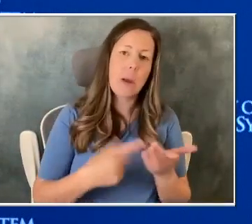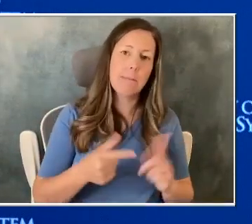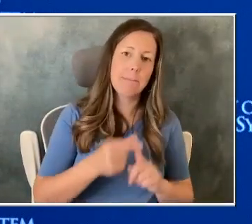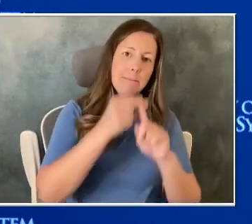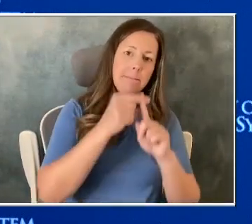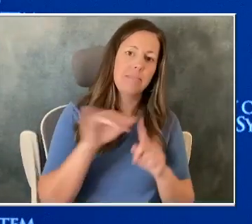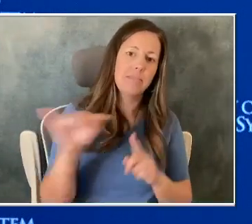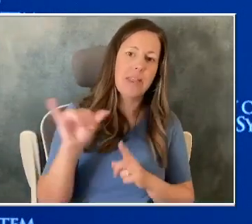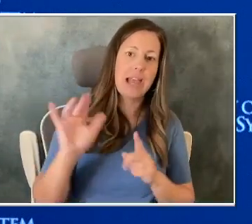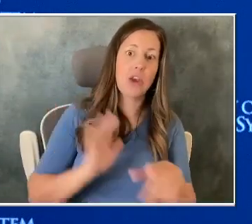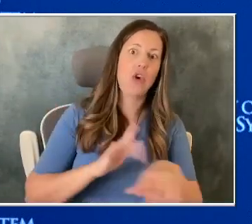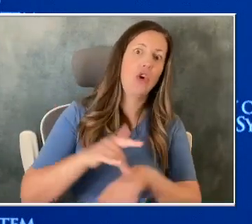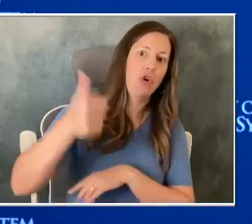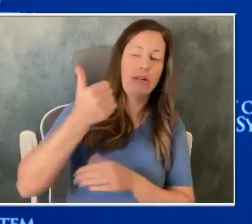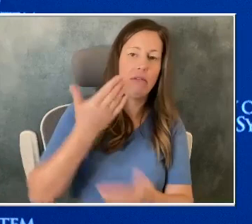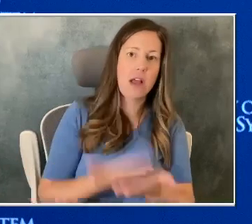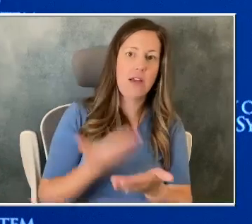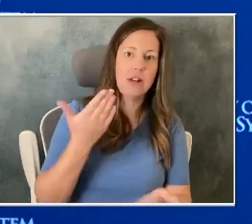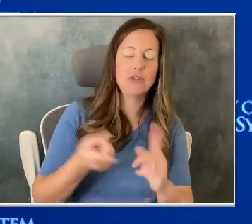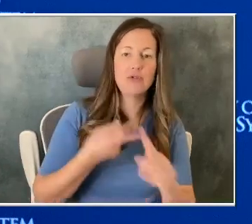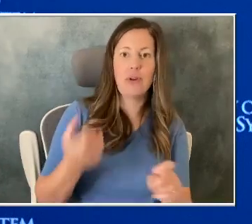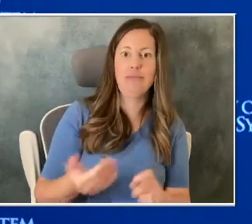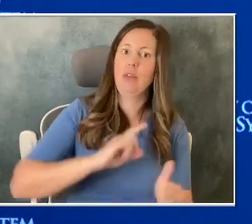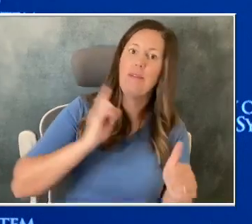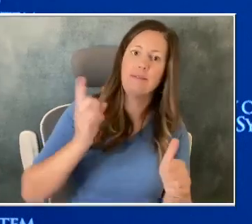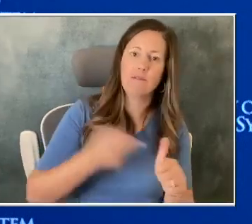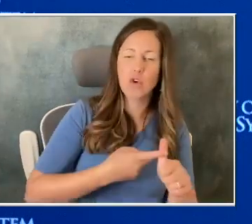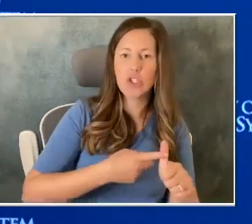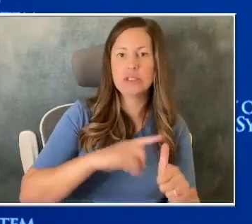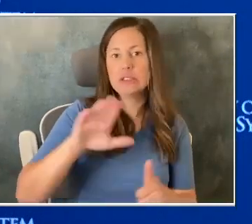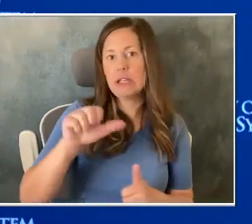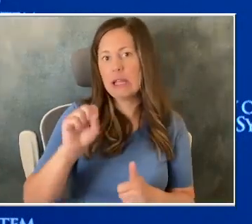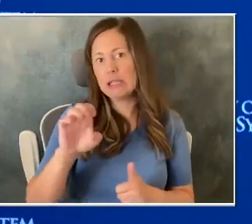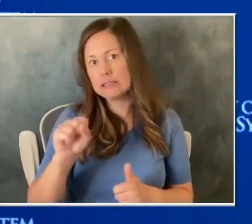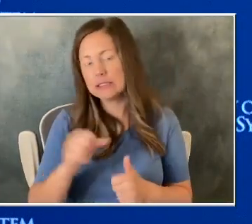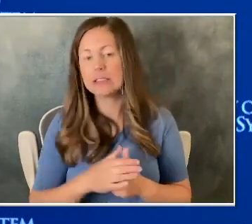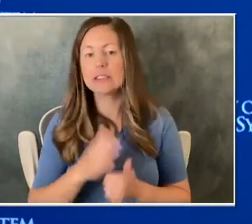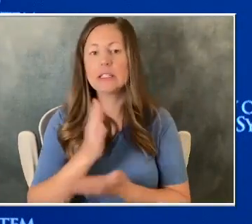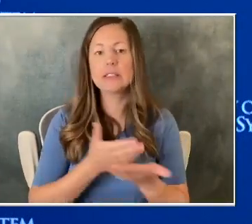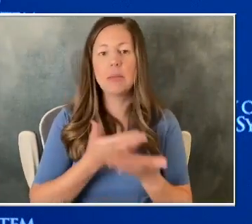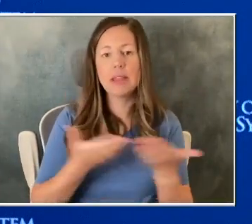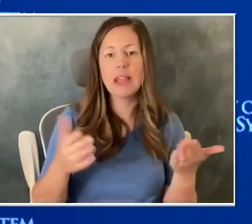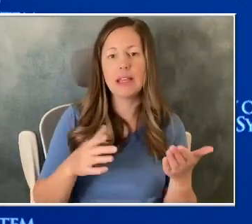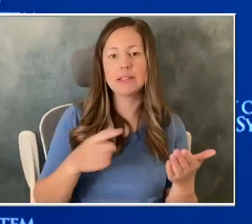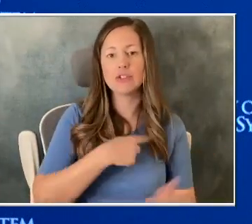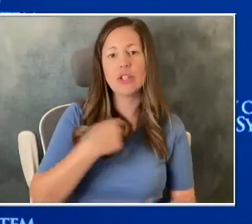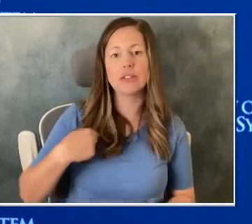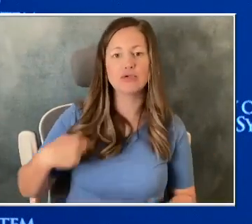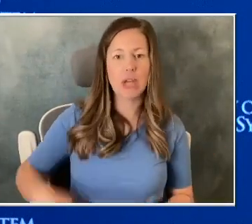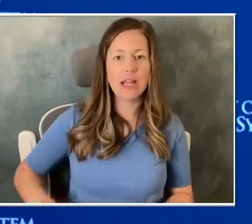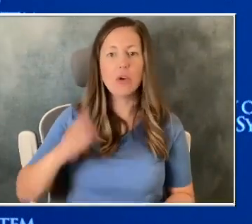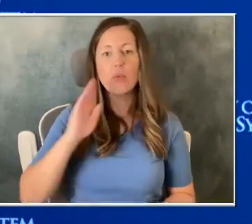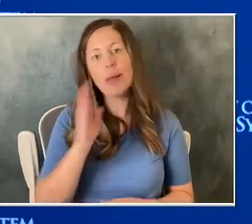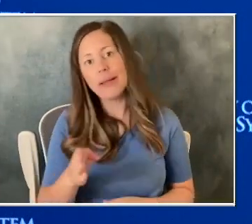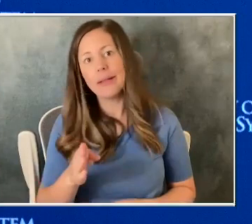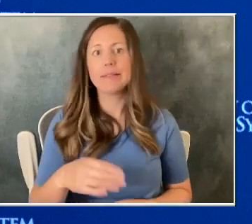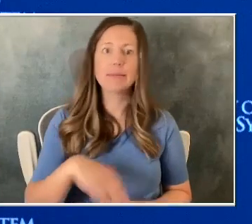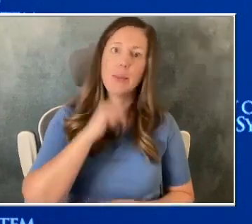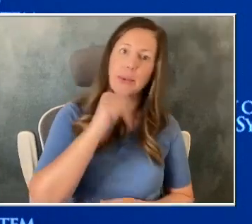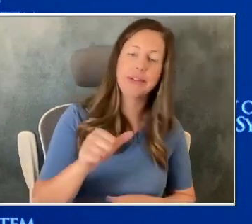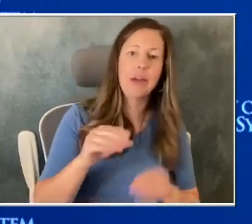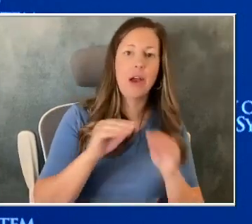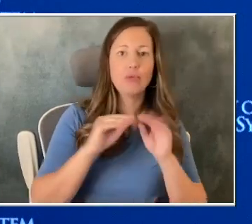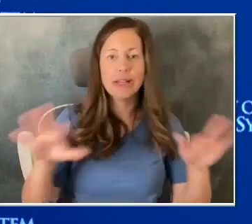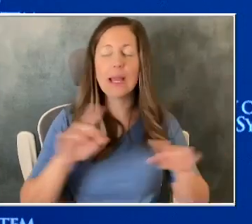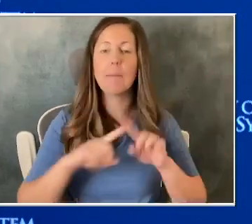earliest evidence from the earliest cases, some of the things that China will or will not release, but based on, again, expert opinion from